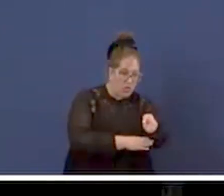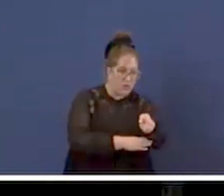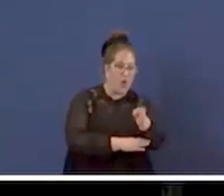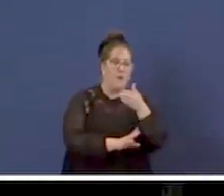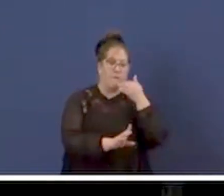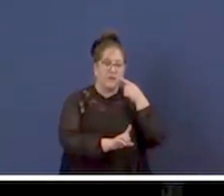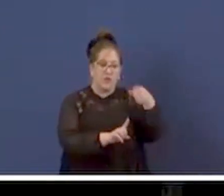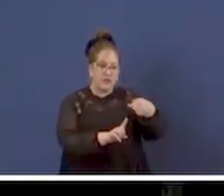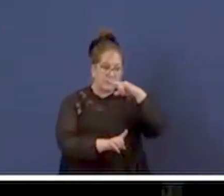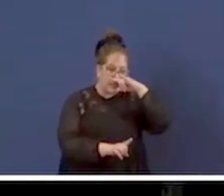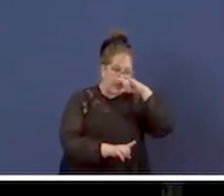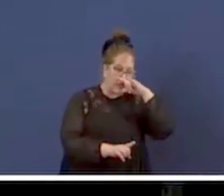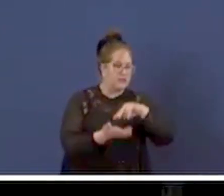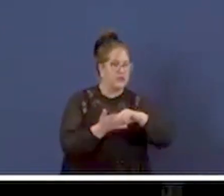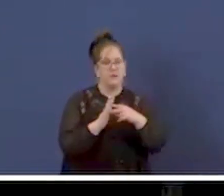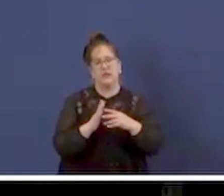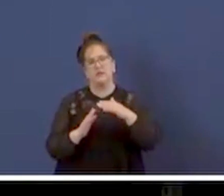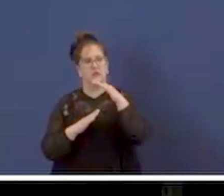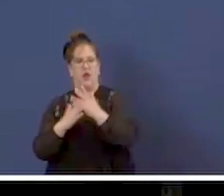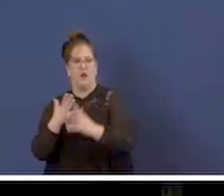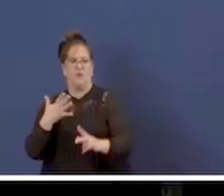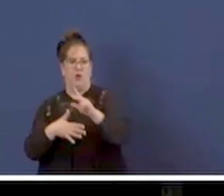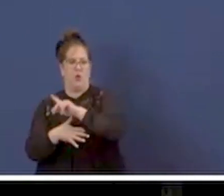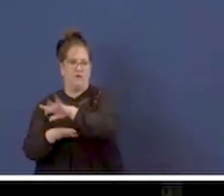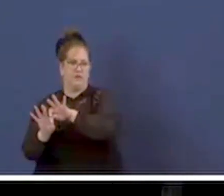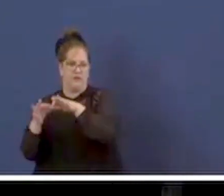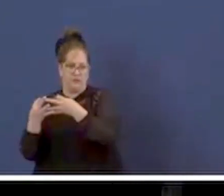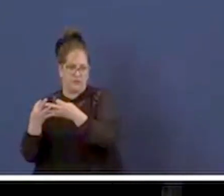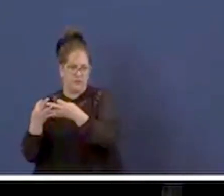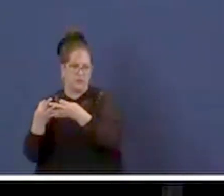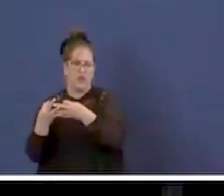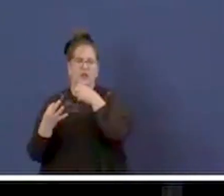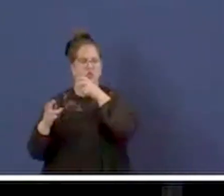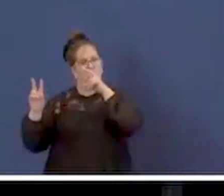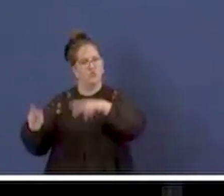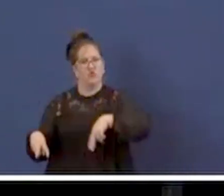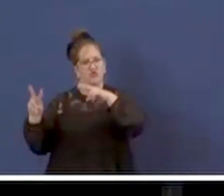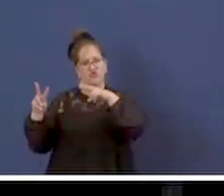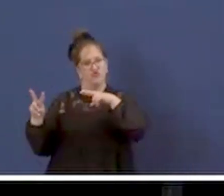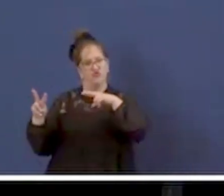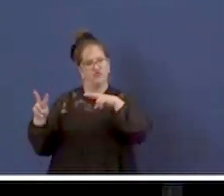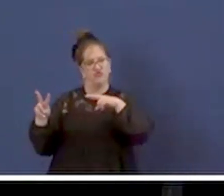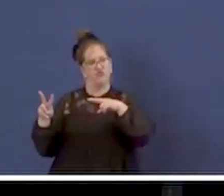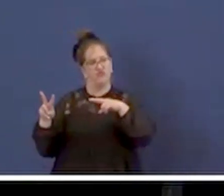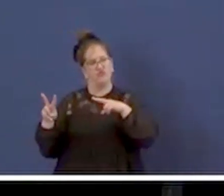mean that that's the top priority for that family. And don't judge them for that. Like,